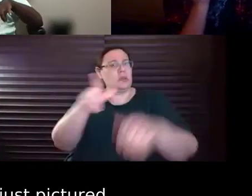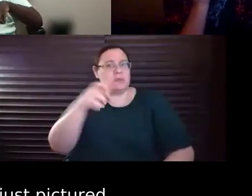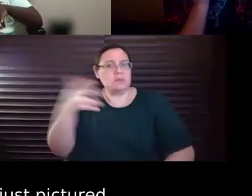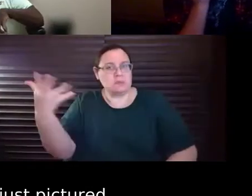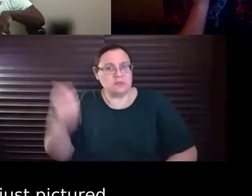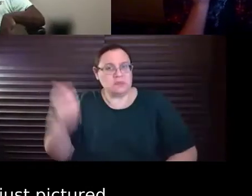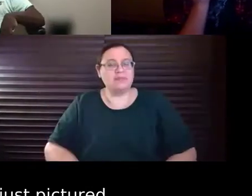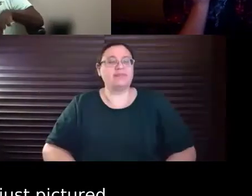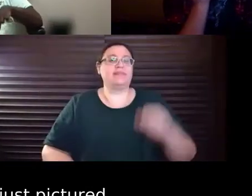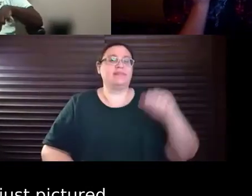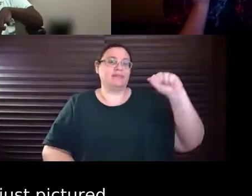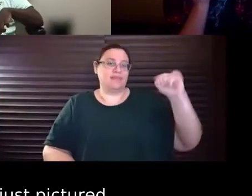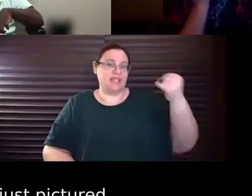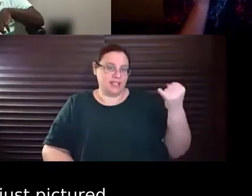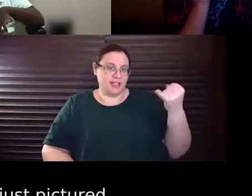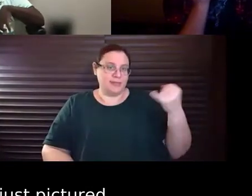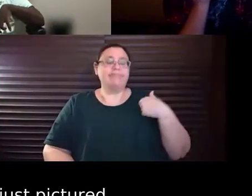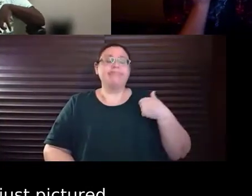I just pictured,